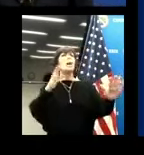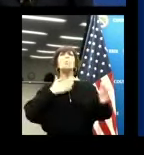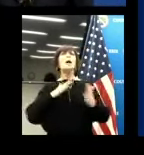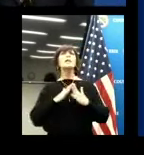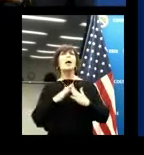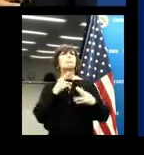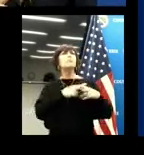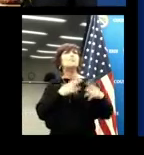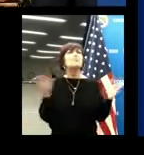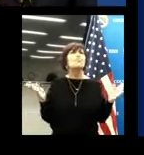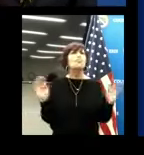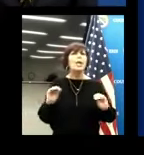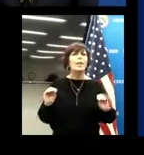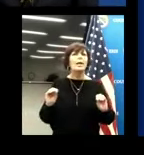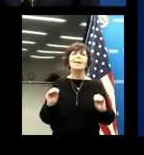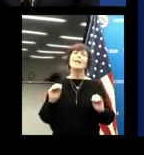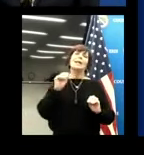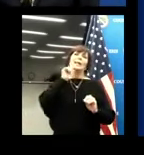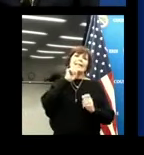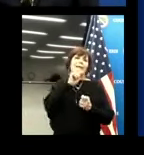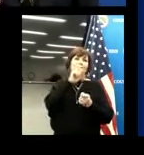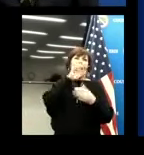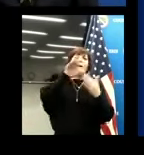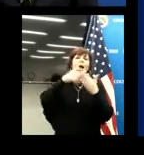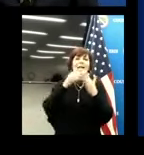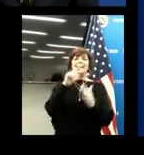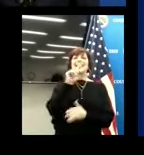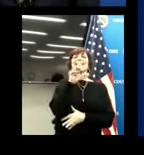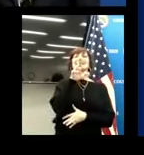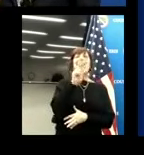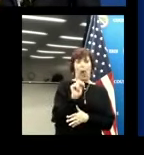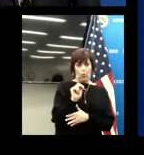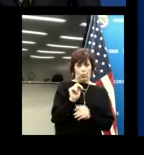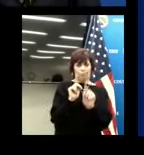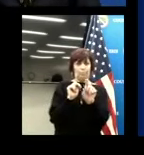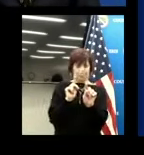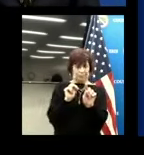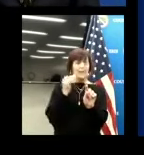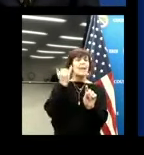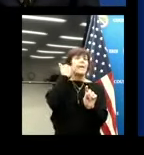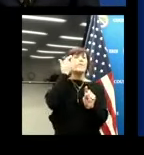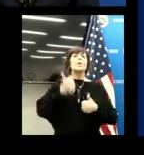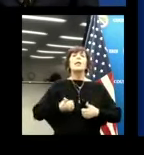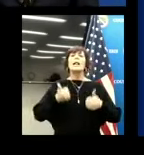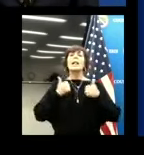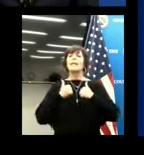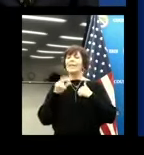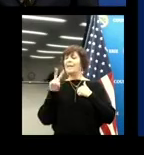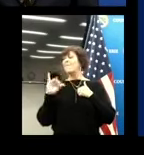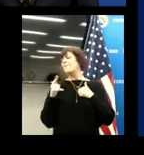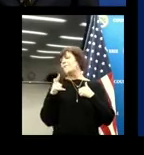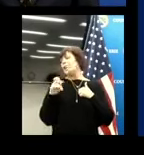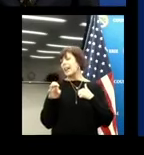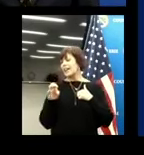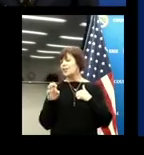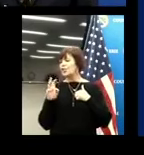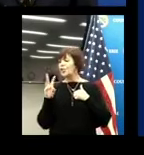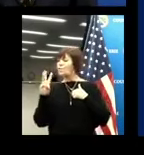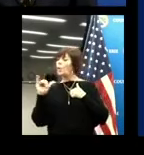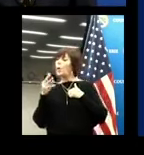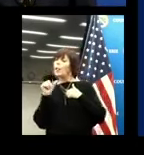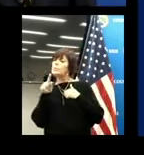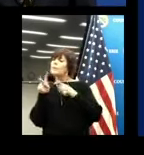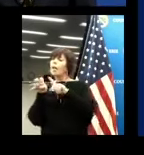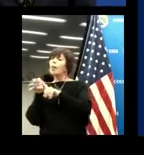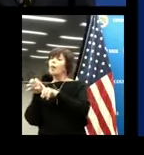village. We don't reference villages, we talk about towns. So if you live in the village of Williamsville, you're going to be